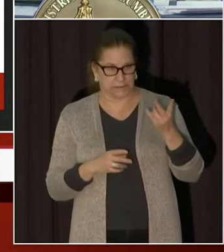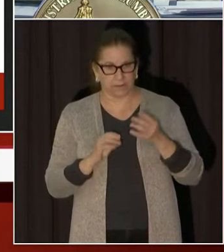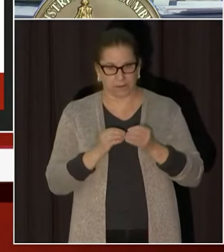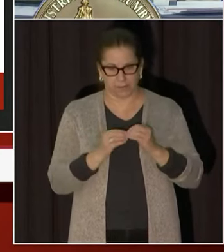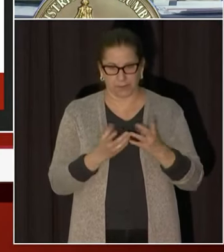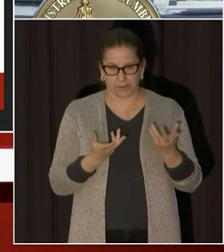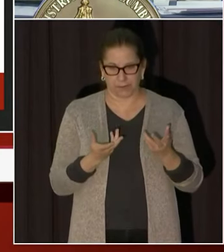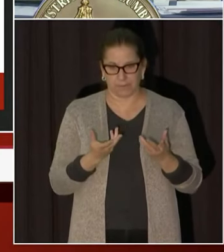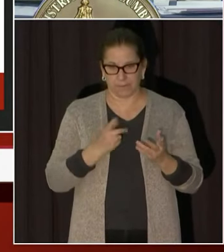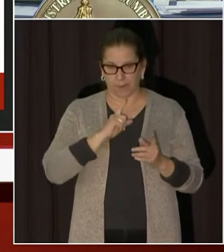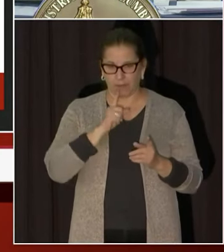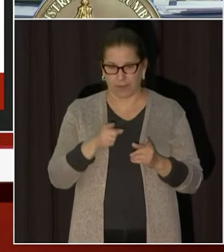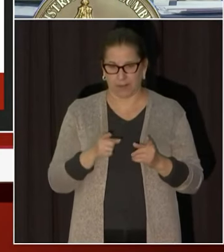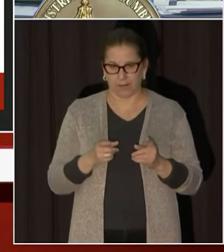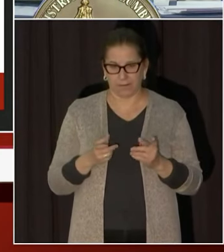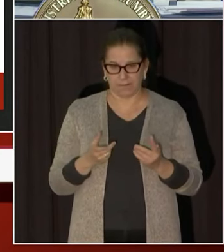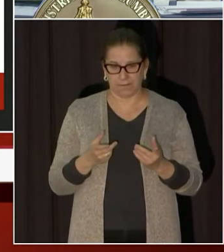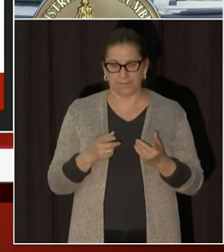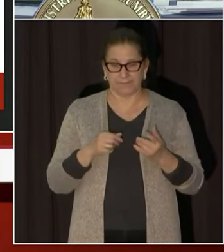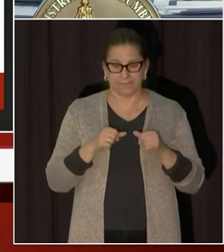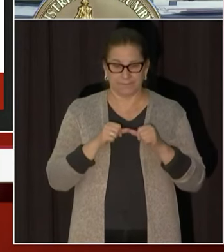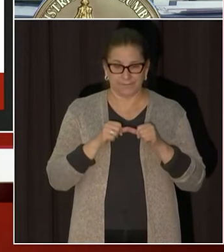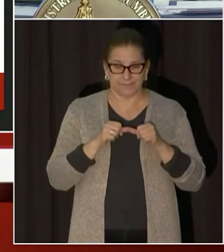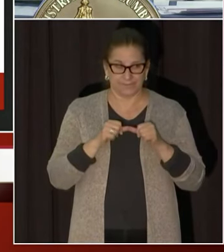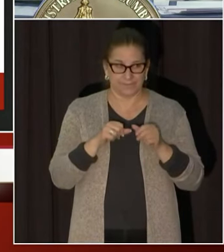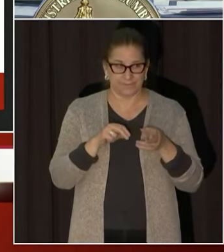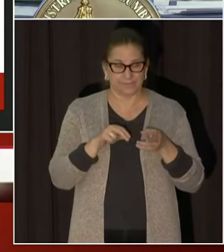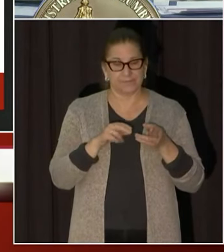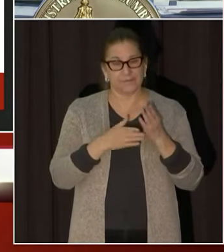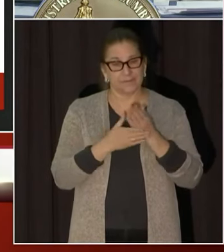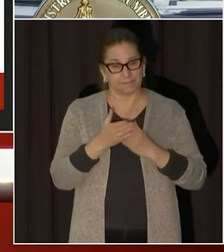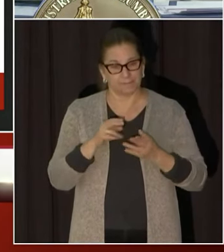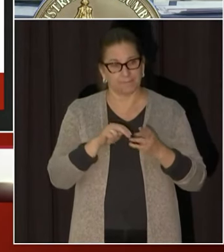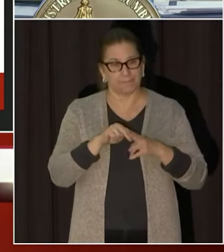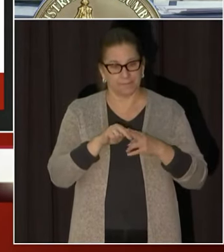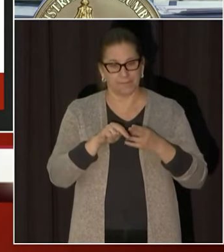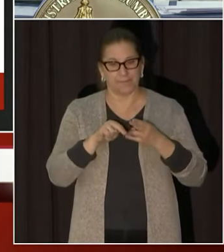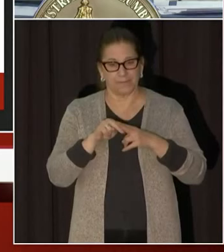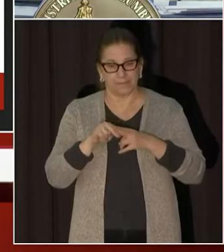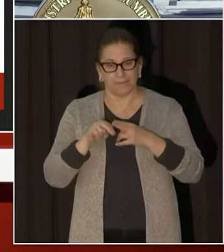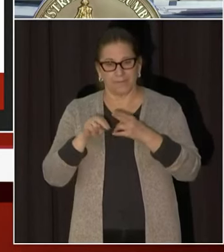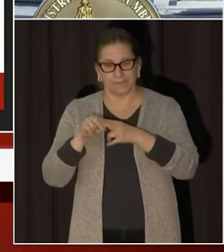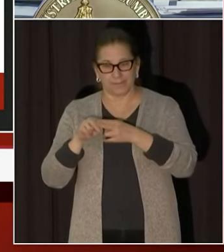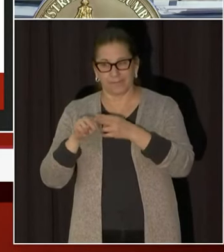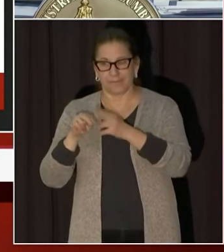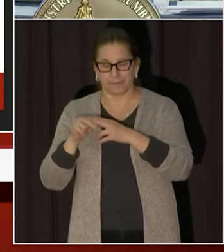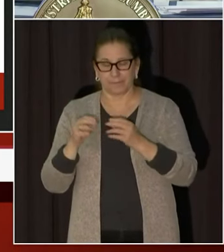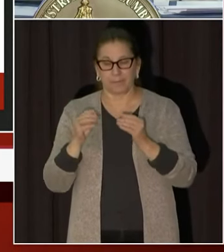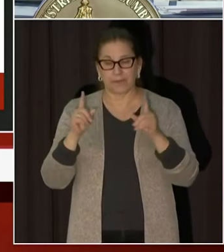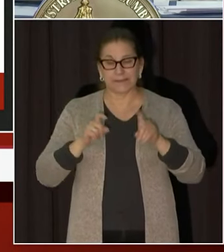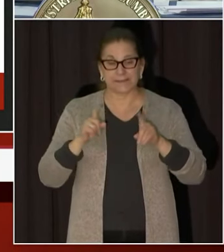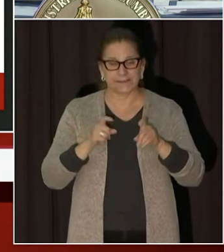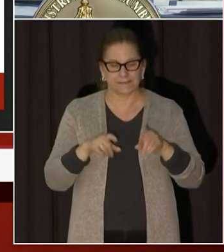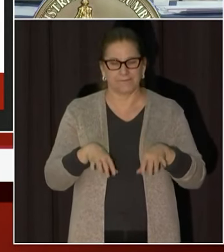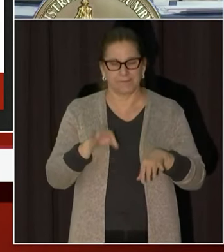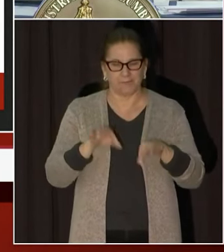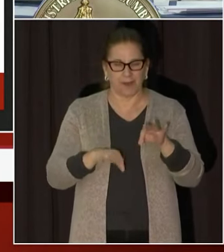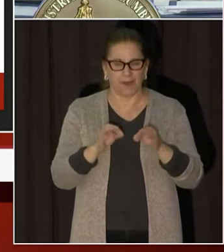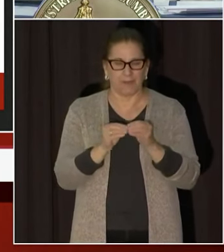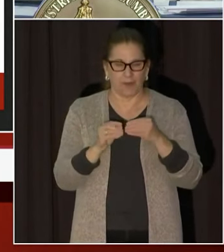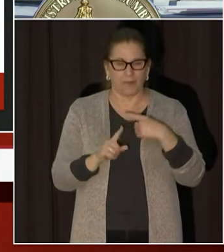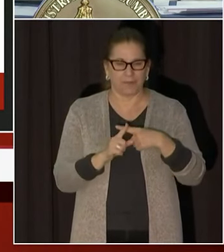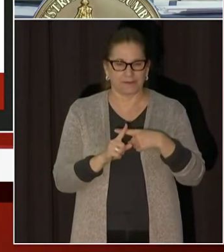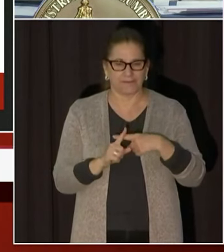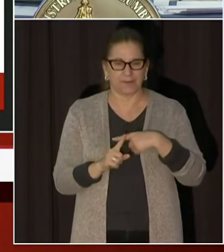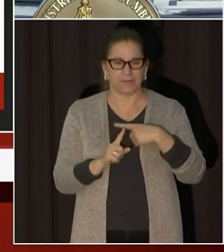addition to an increase in some days in the number of people that we see testing positive, we've also seen an increase in